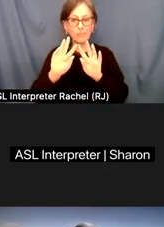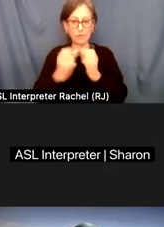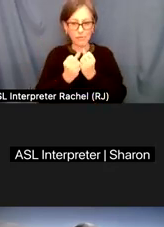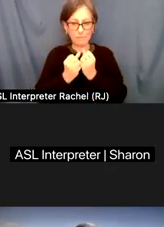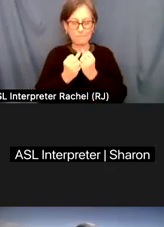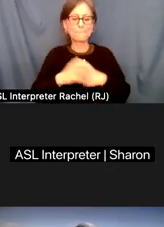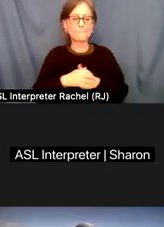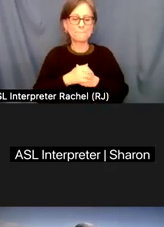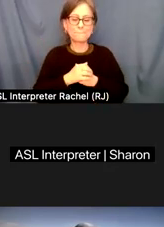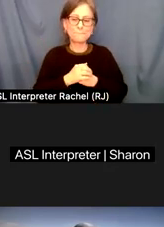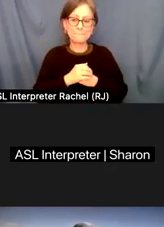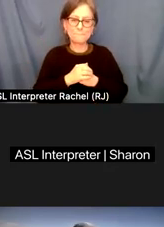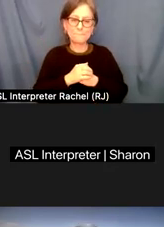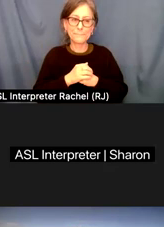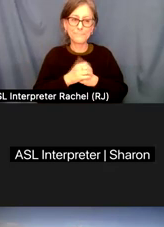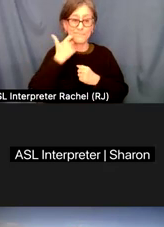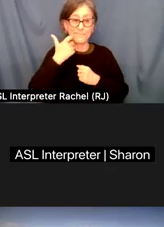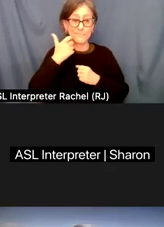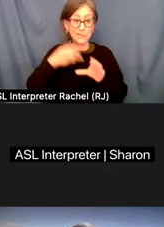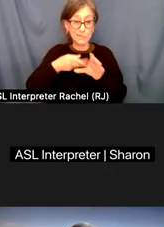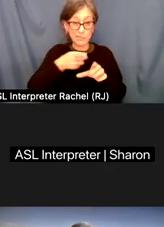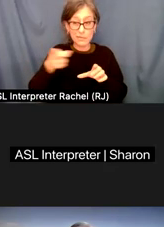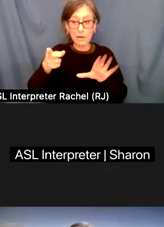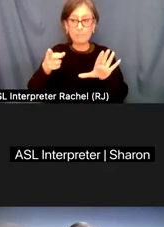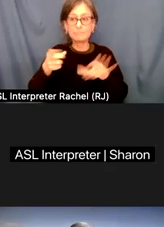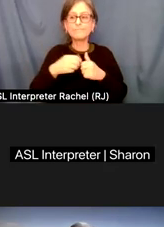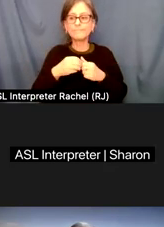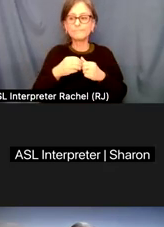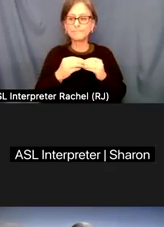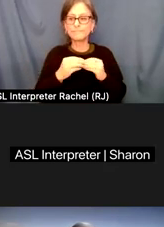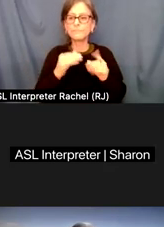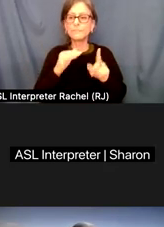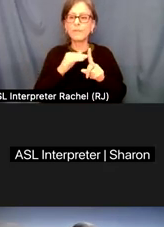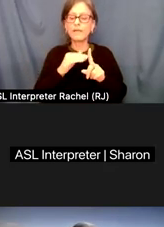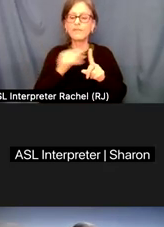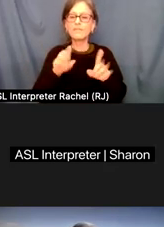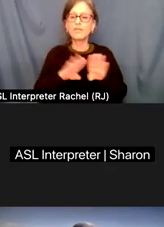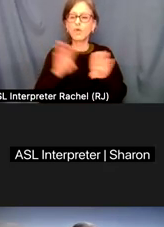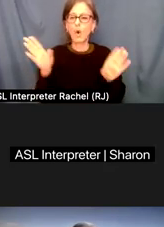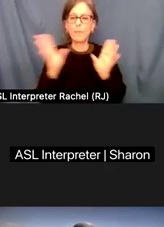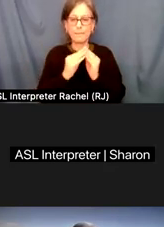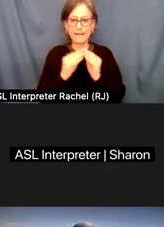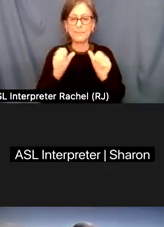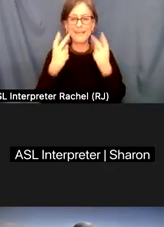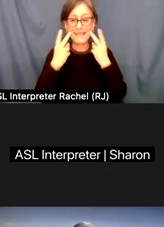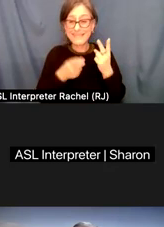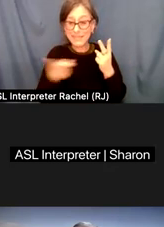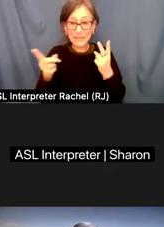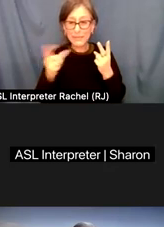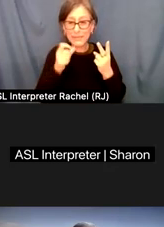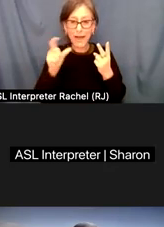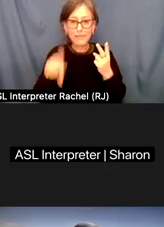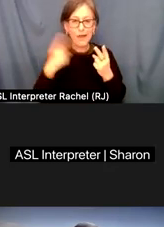If you've just joined, just another reminder that this is an open meeting, so we can see you. It's not just a